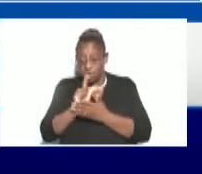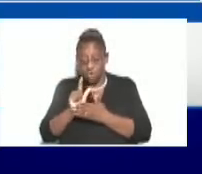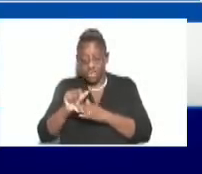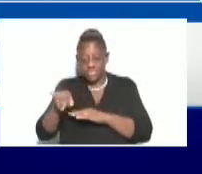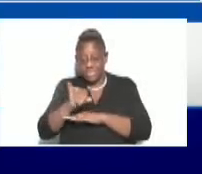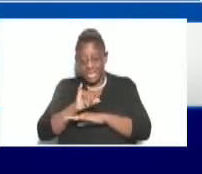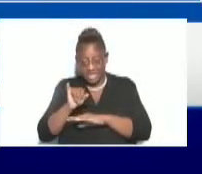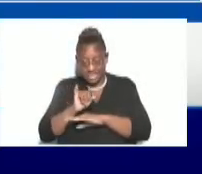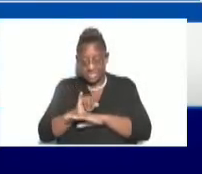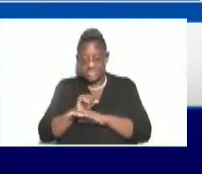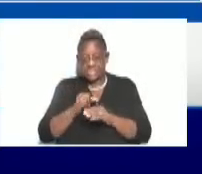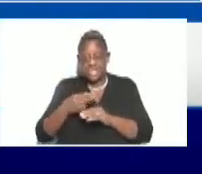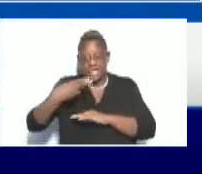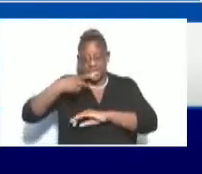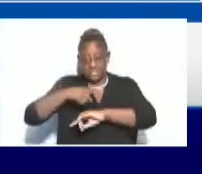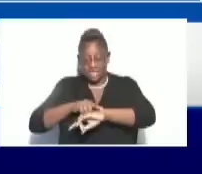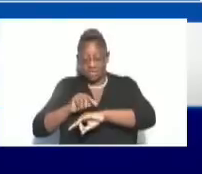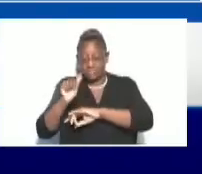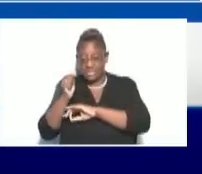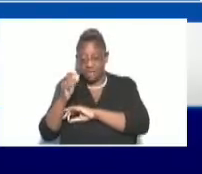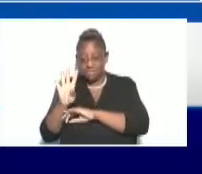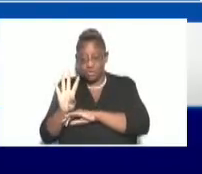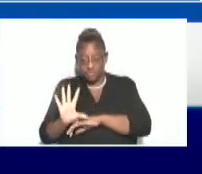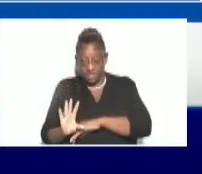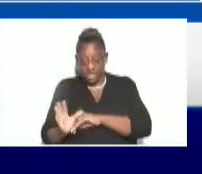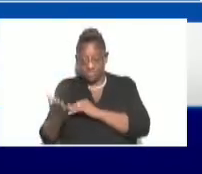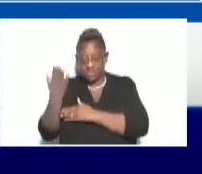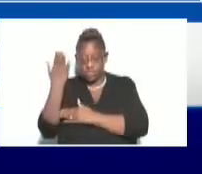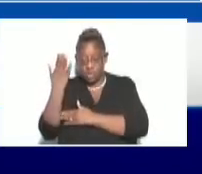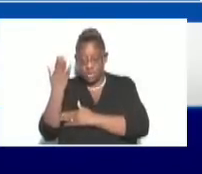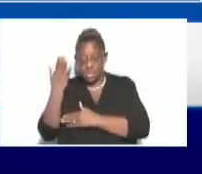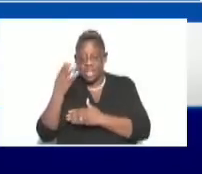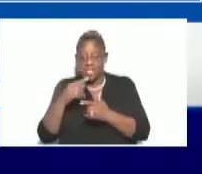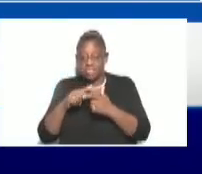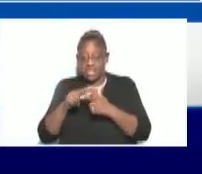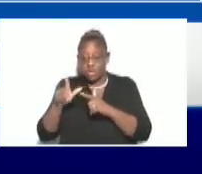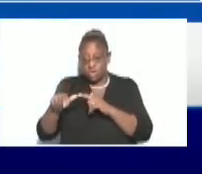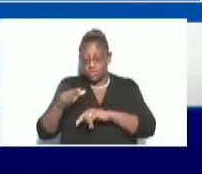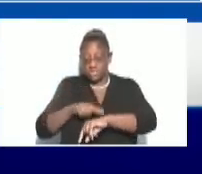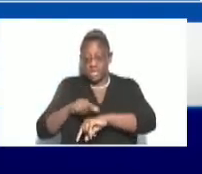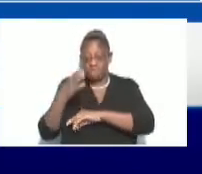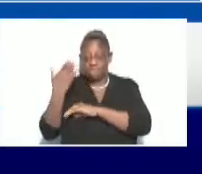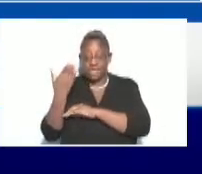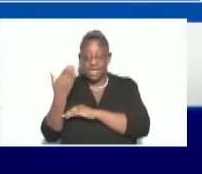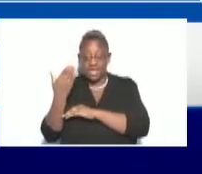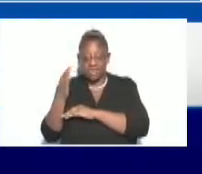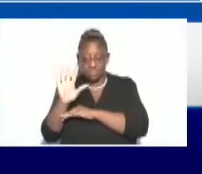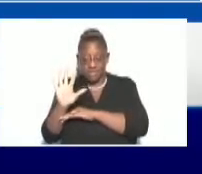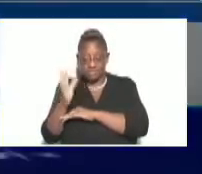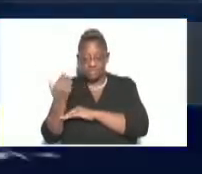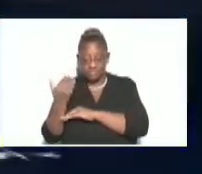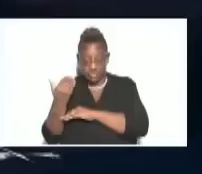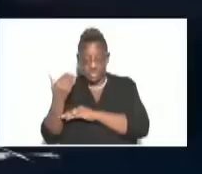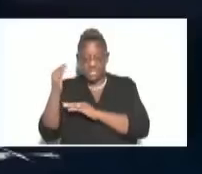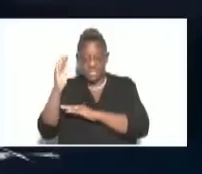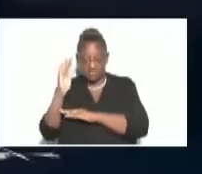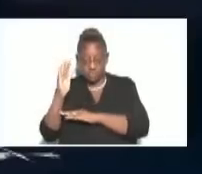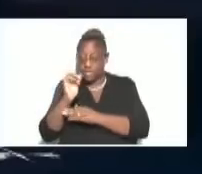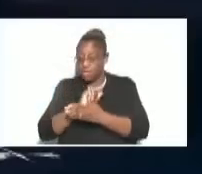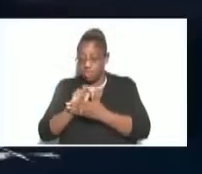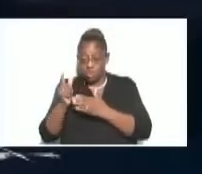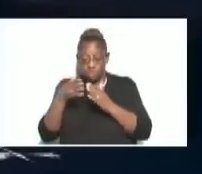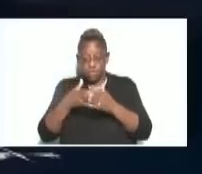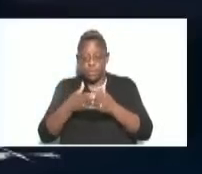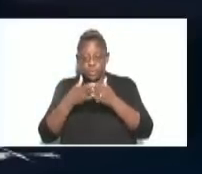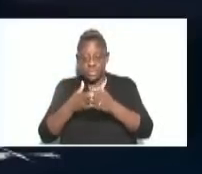chain. High tide, that will occur at 10:45 in the morning on Wednesday, with the low tide at 5:15 in the afternoon. And that's going to do it for your